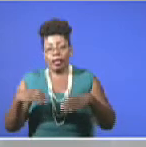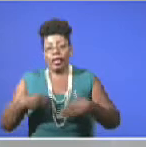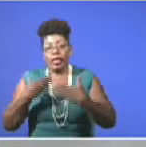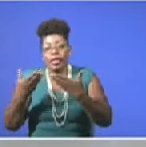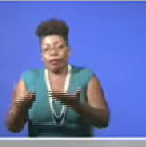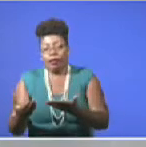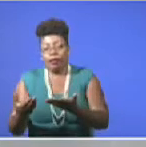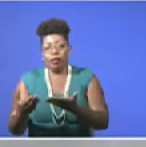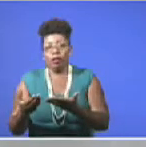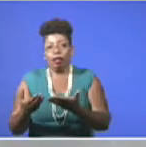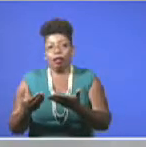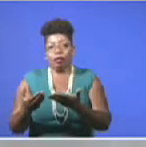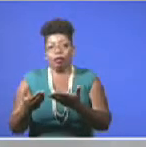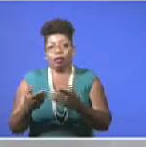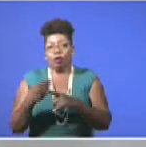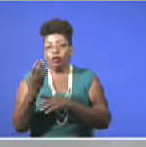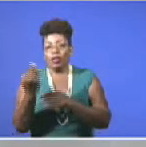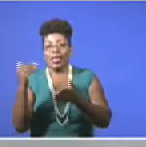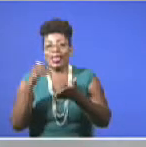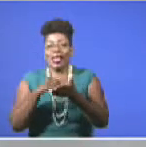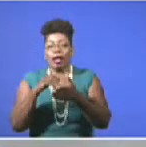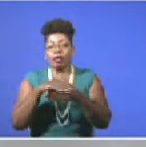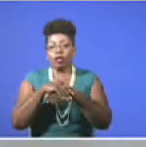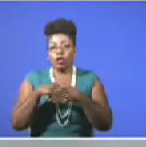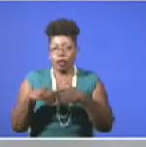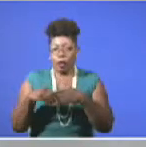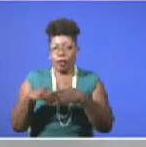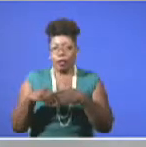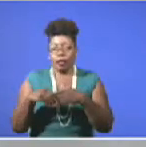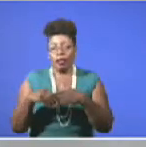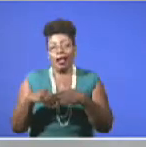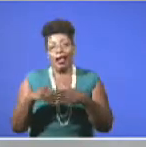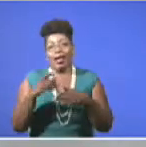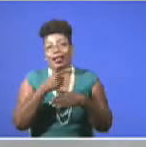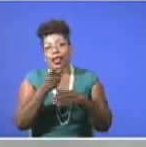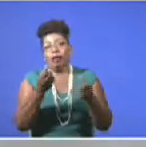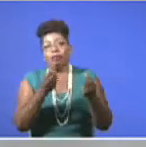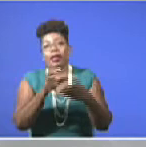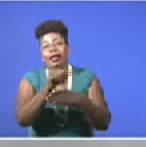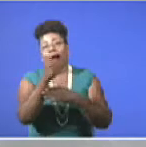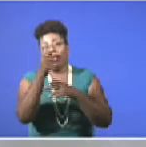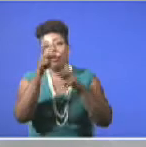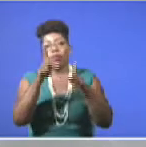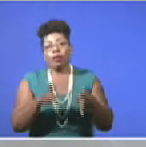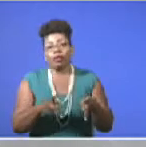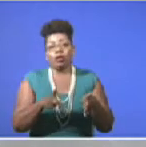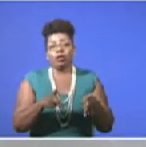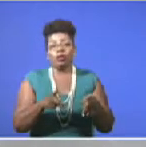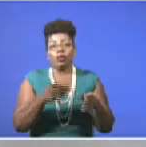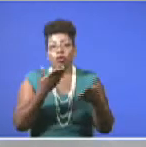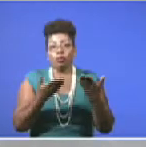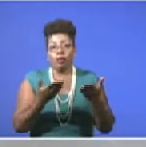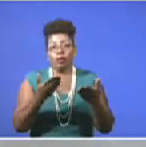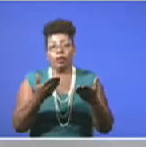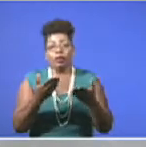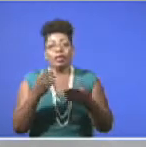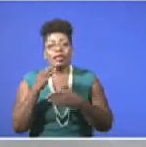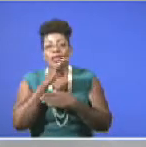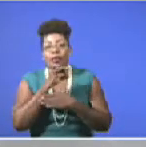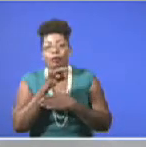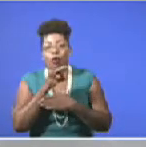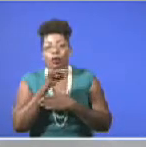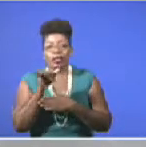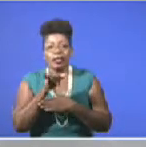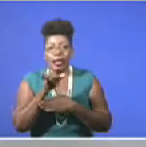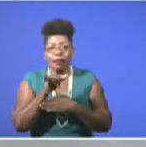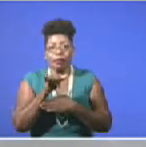some $14,000, and there are any number of other persons who would have been defrauded. And so